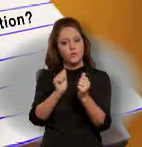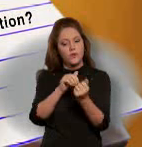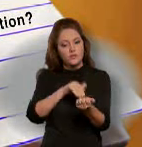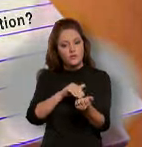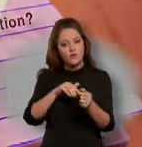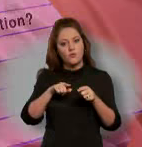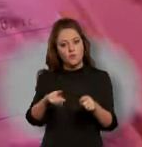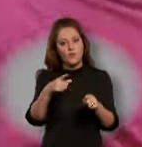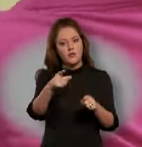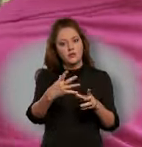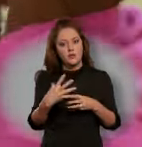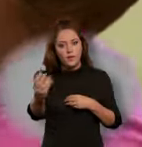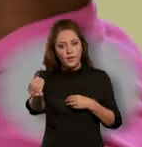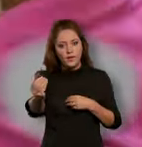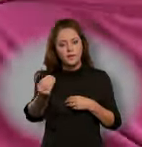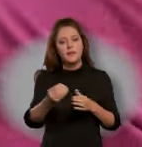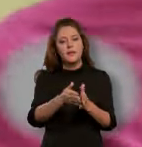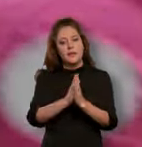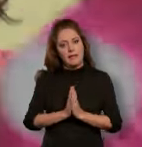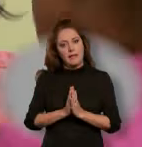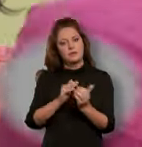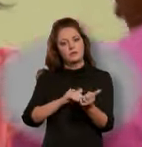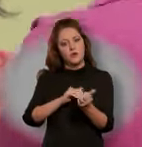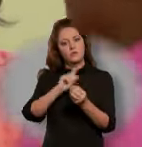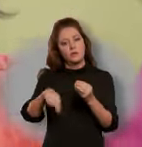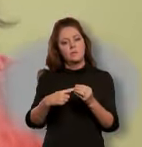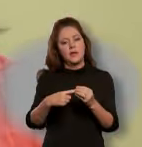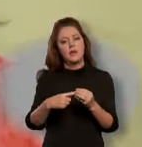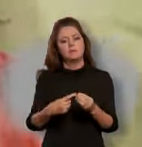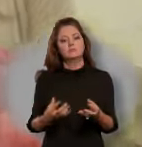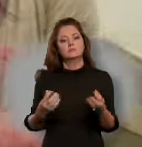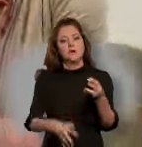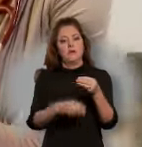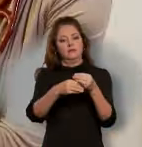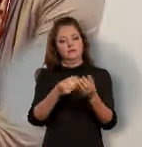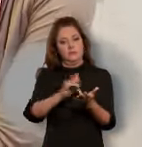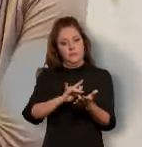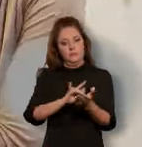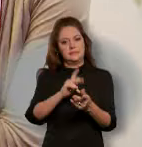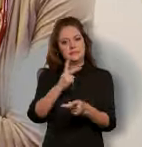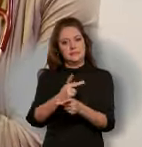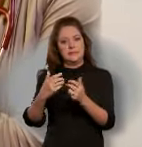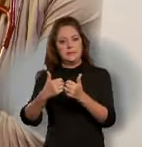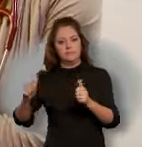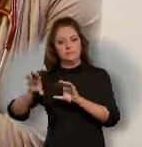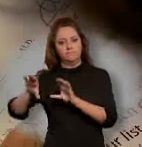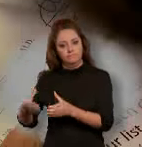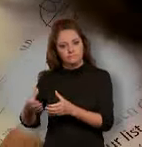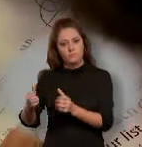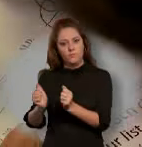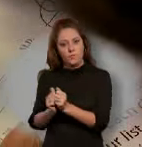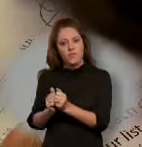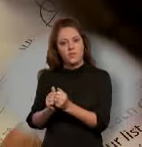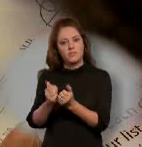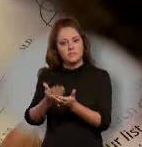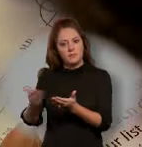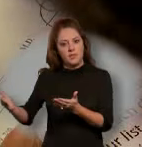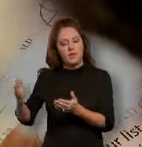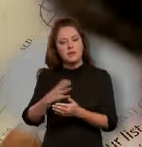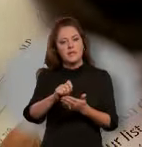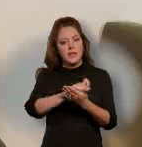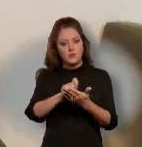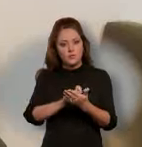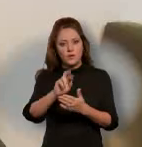while you're away? Ask your child's doctor about getting extra medications to keep with hurricane supplies and written